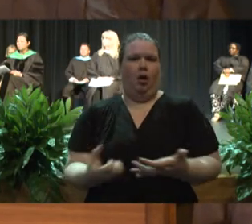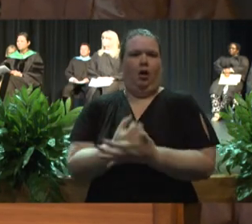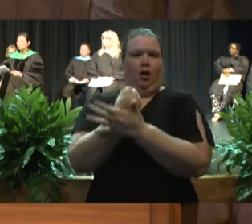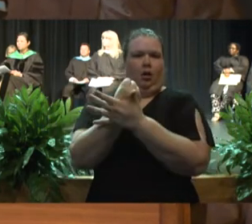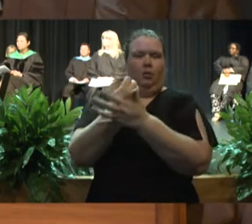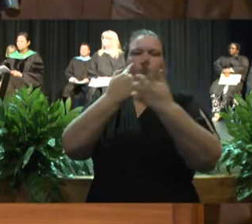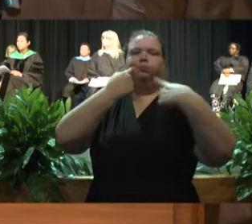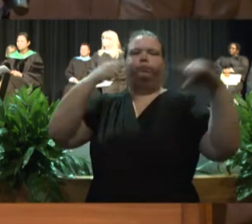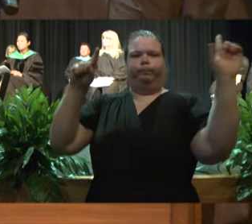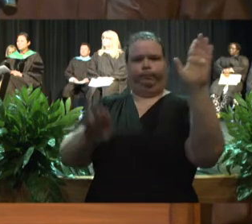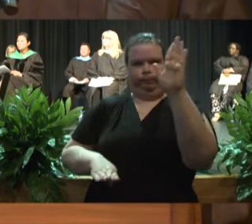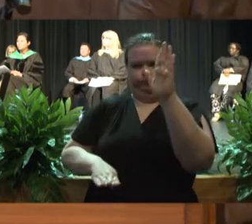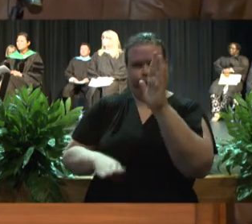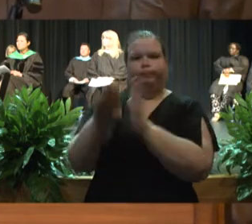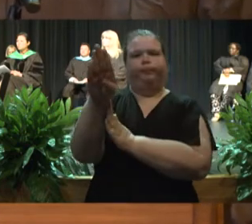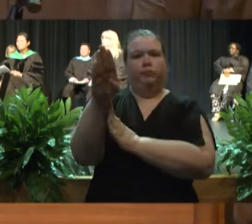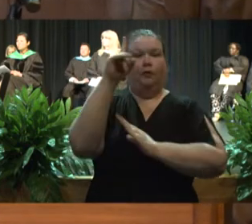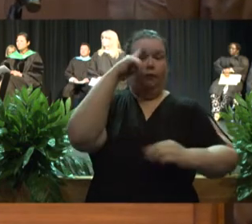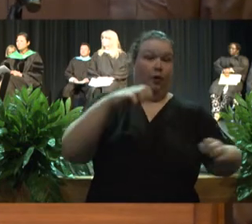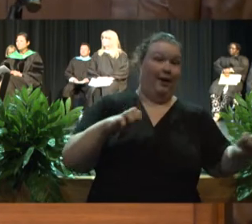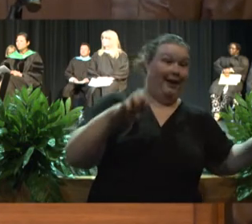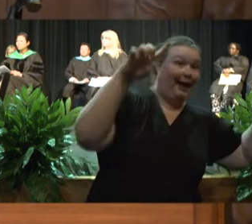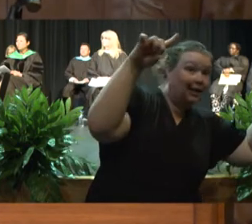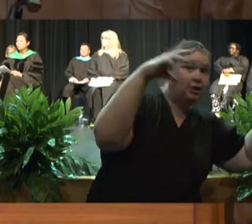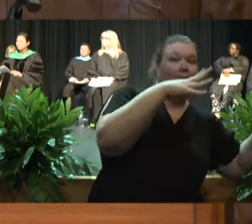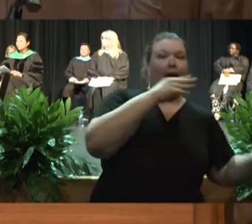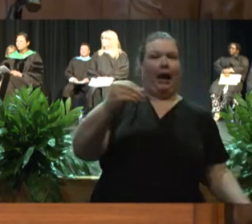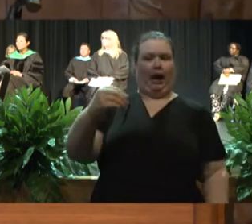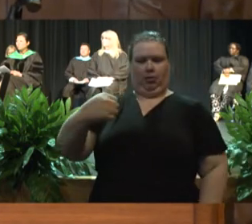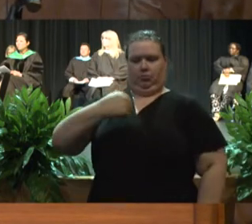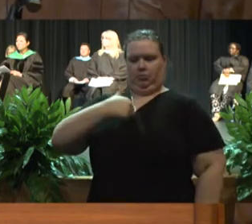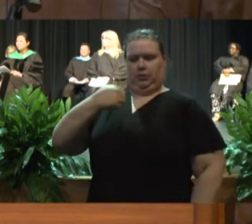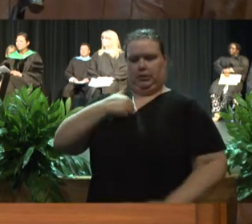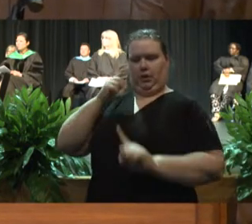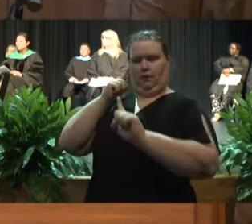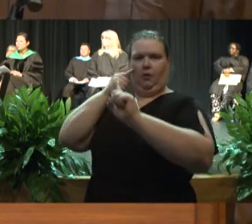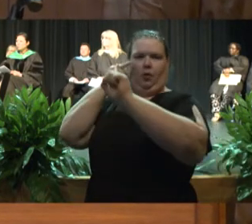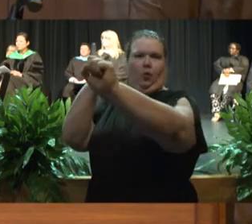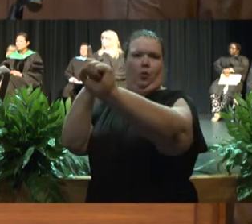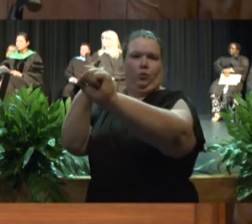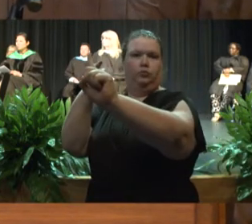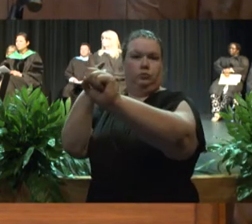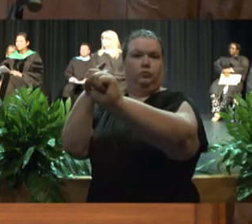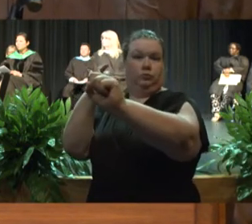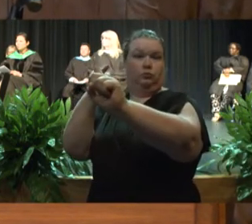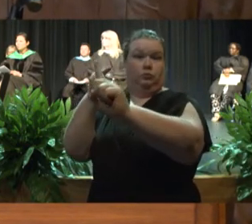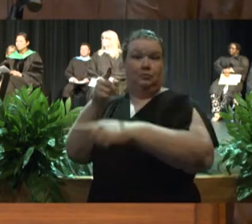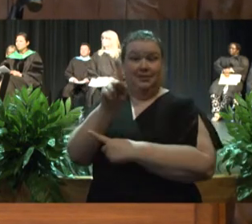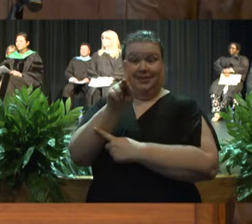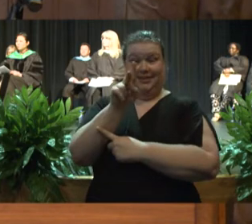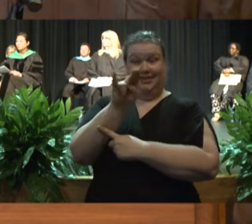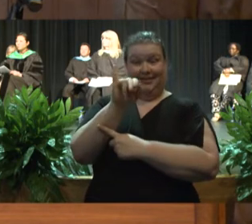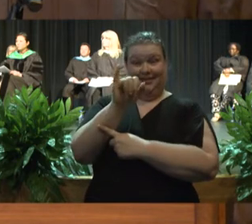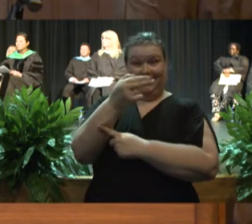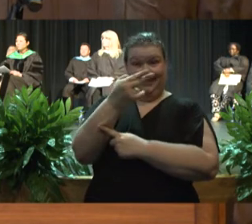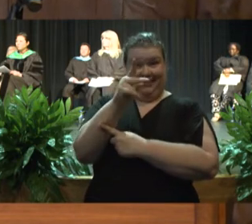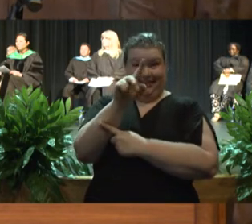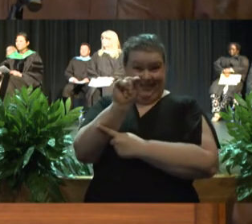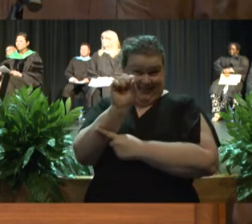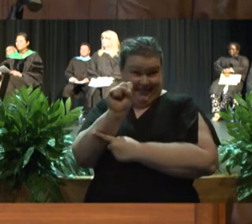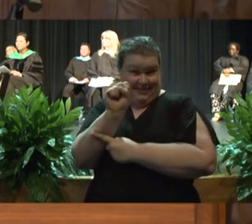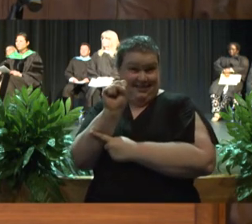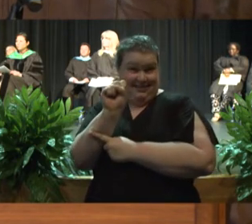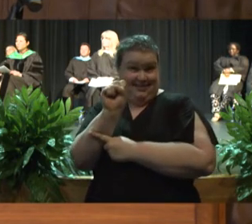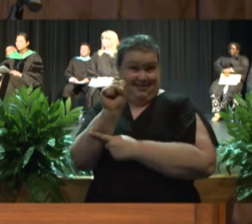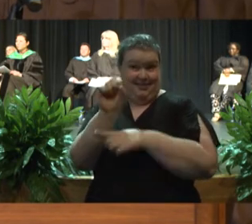to achieve their academic and personal goals. And Knights, here we